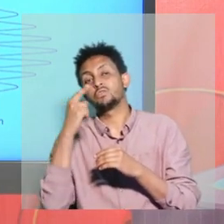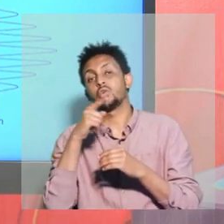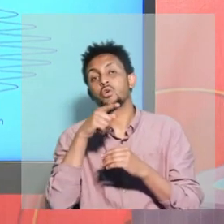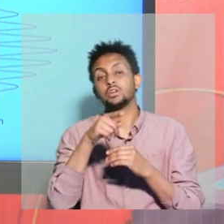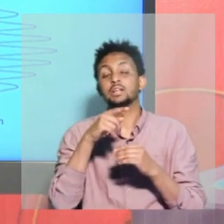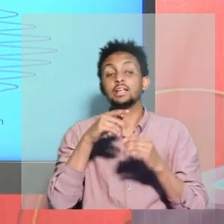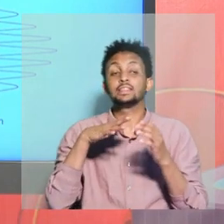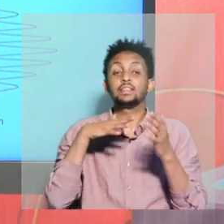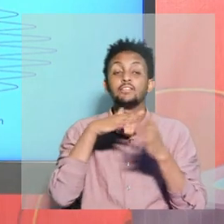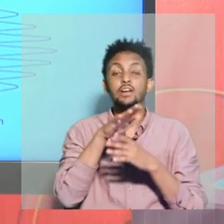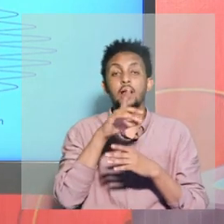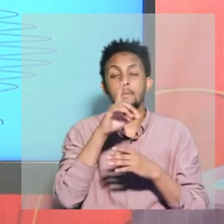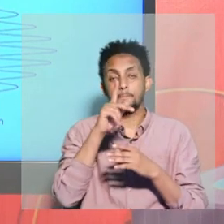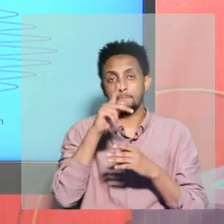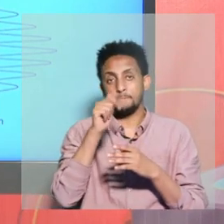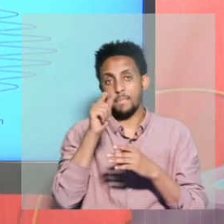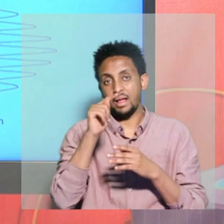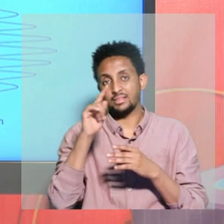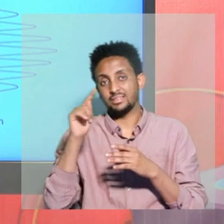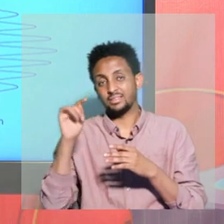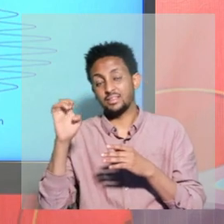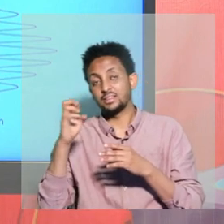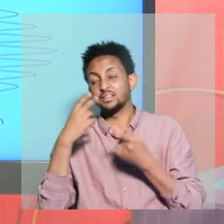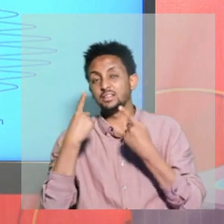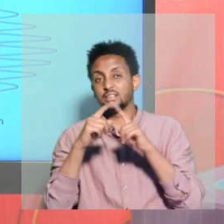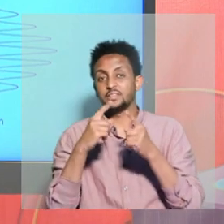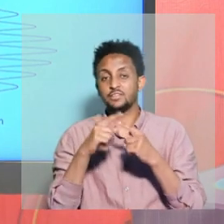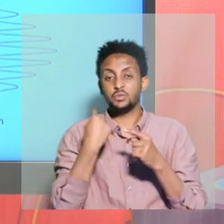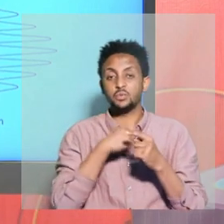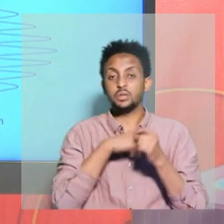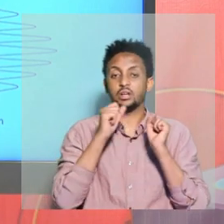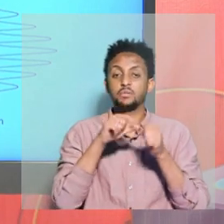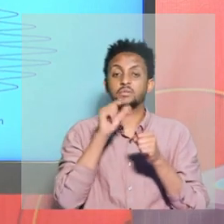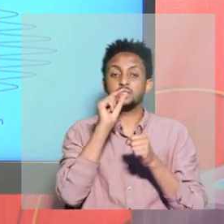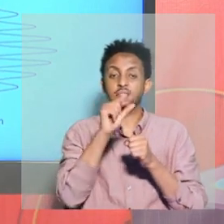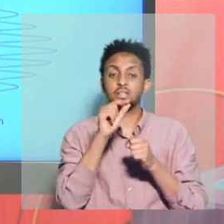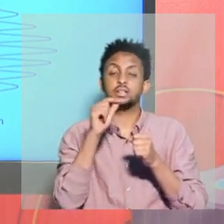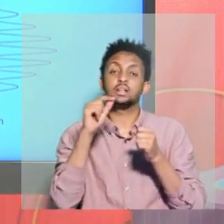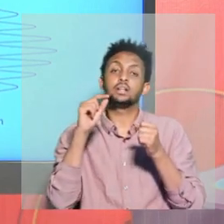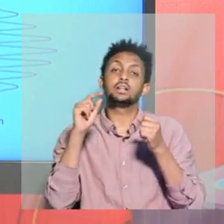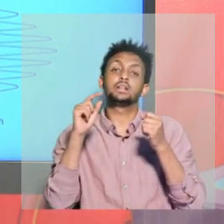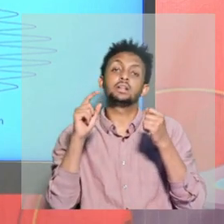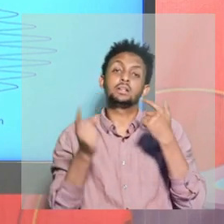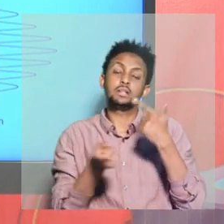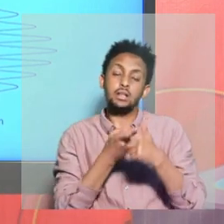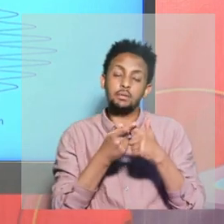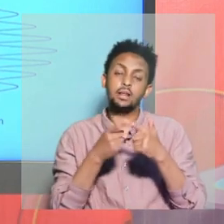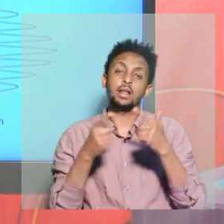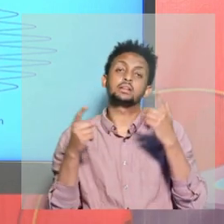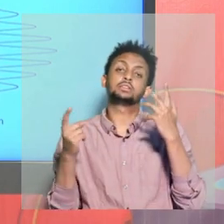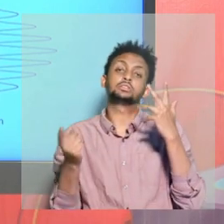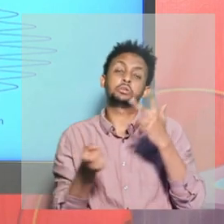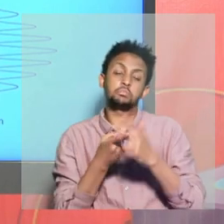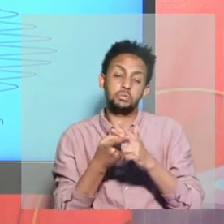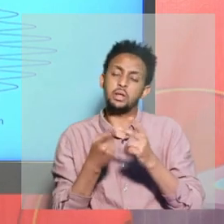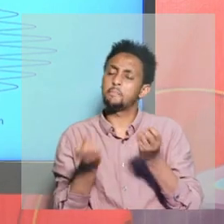an interference pattern. Actually, we do have different slits. There can be single slit, double slit, triple, or multiple, or gratings, so